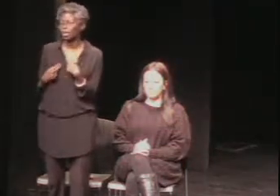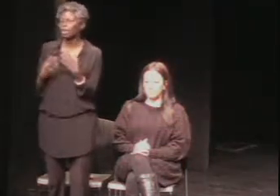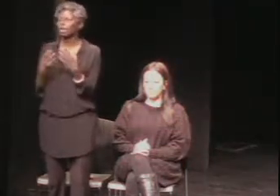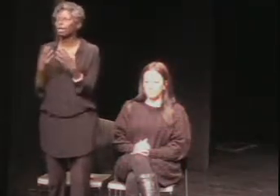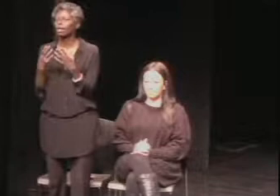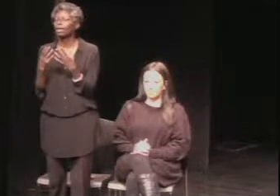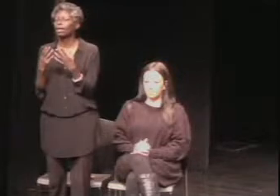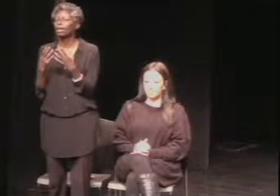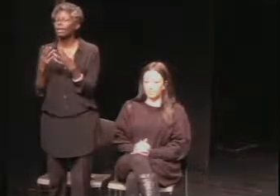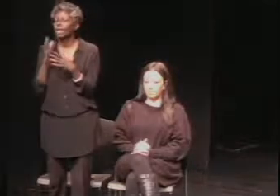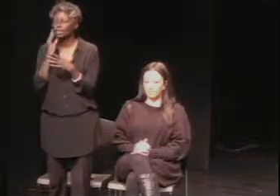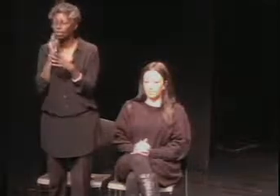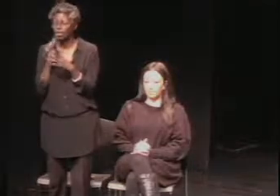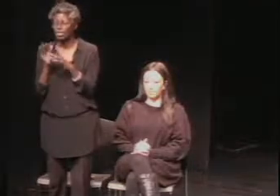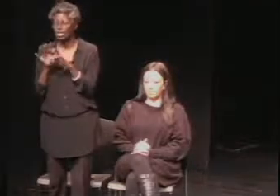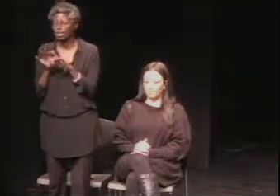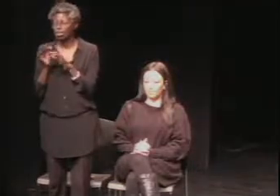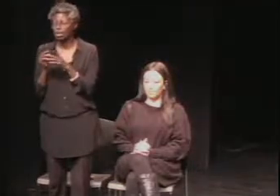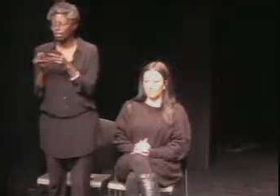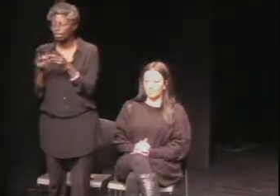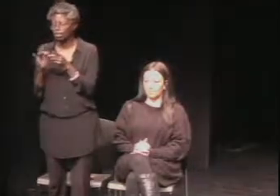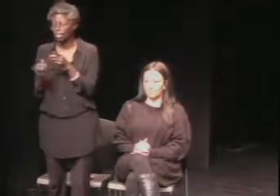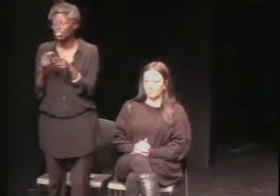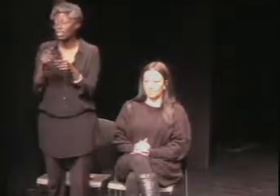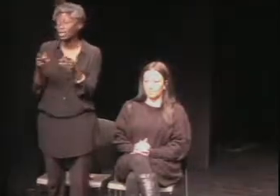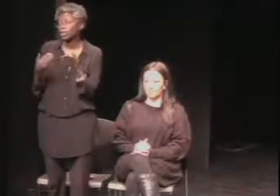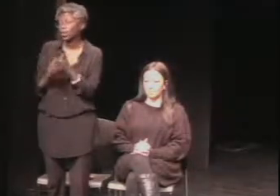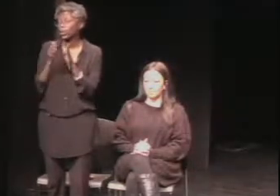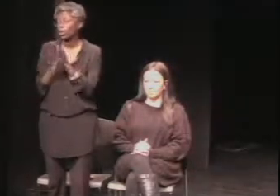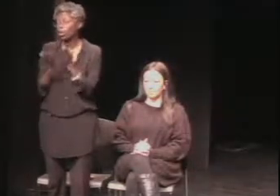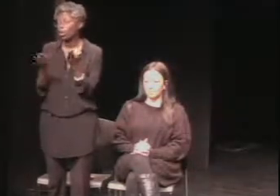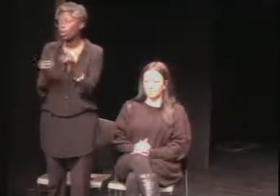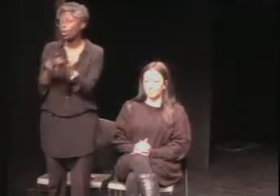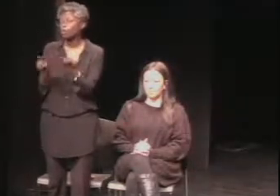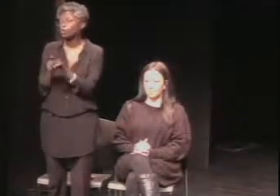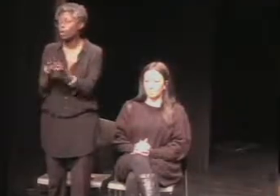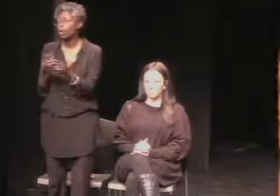also has a new book out called The Water Bearers. Please welcome Sasha Bonét.